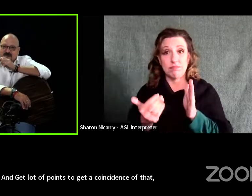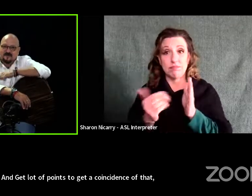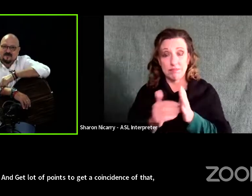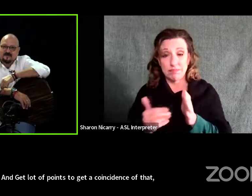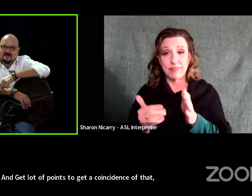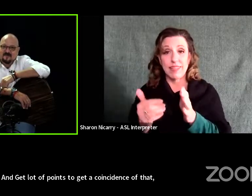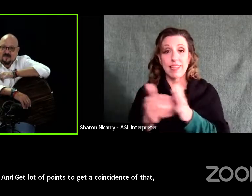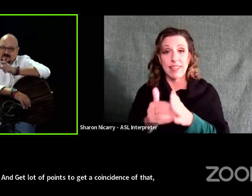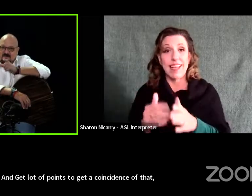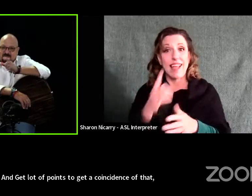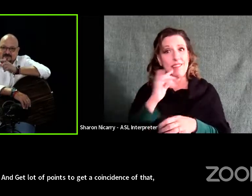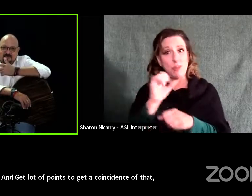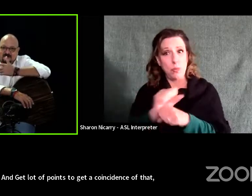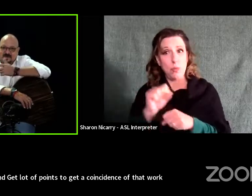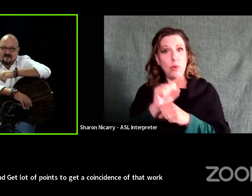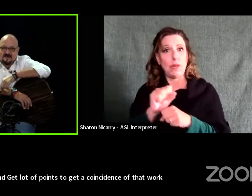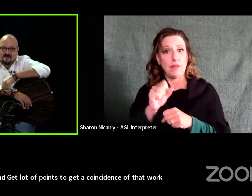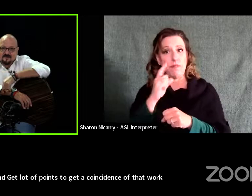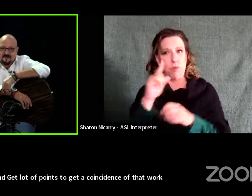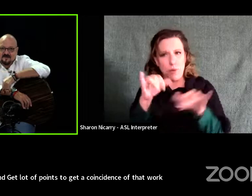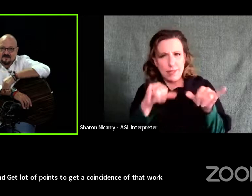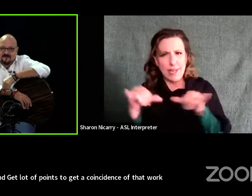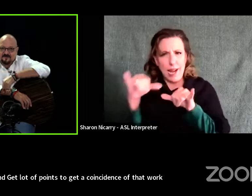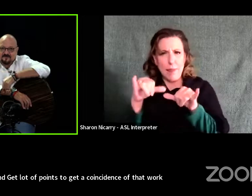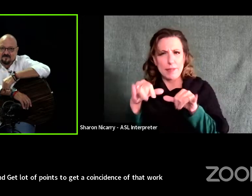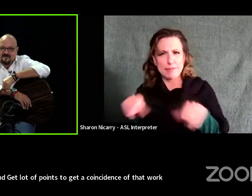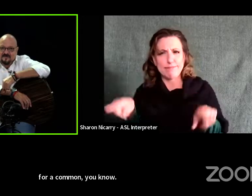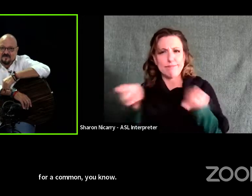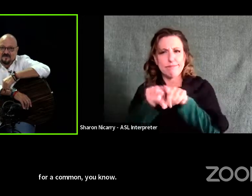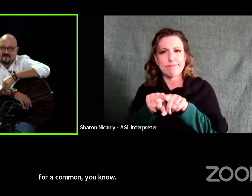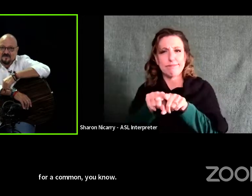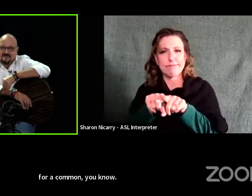for a common, you know, a common.